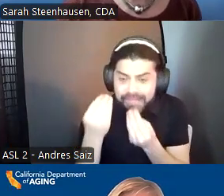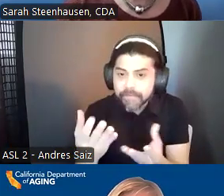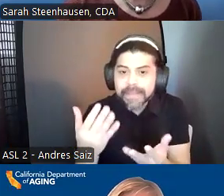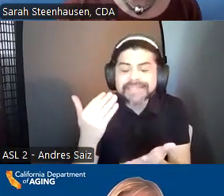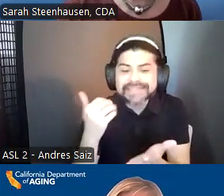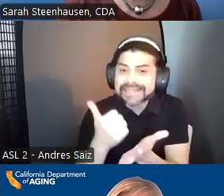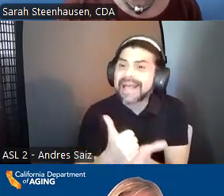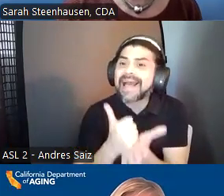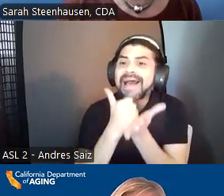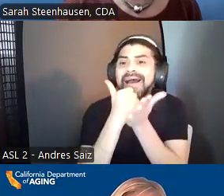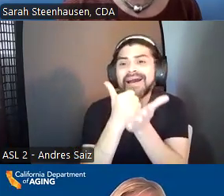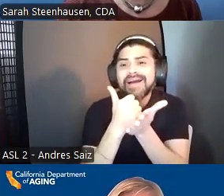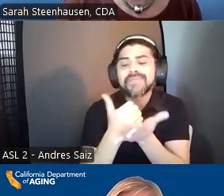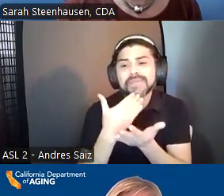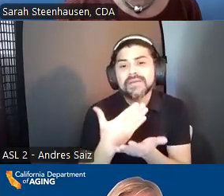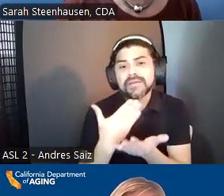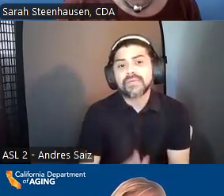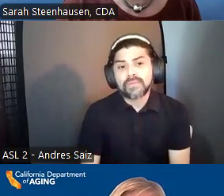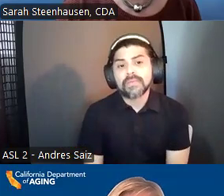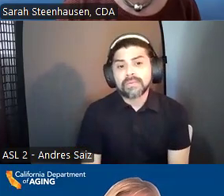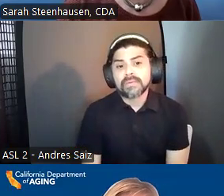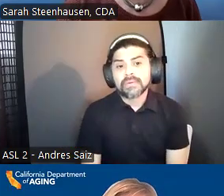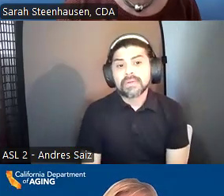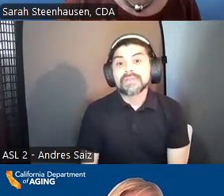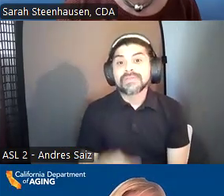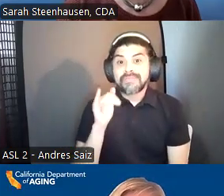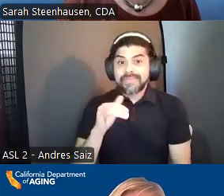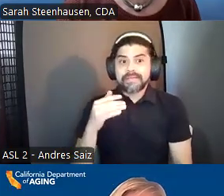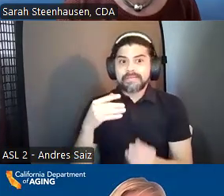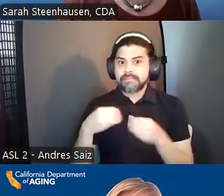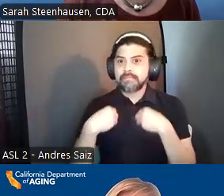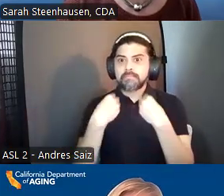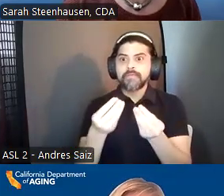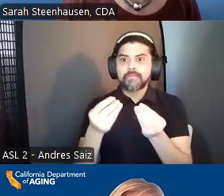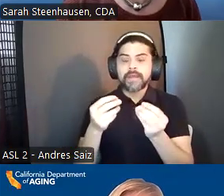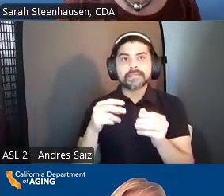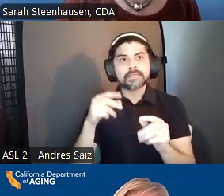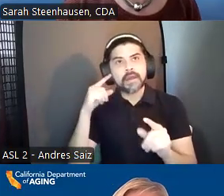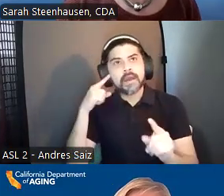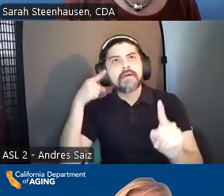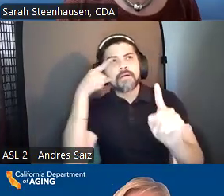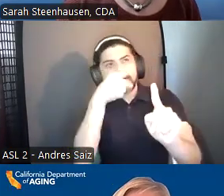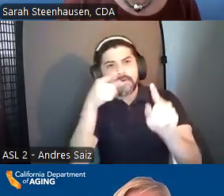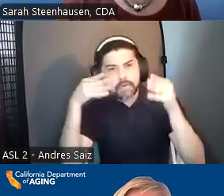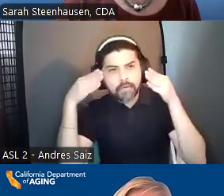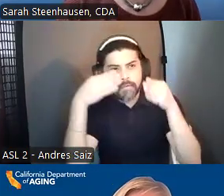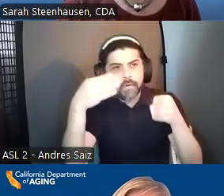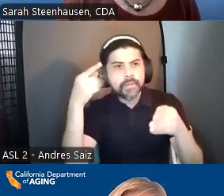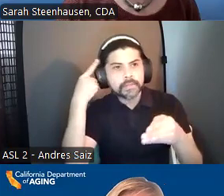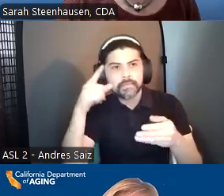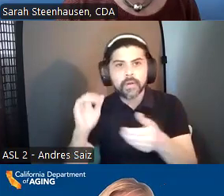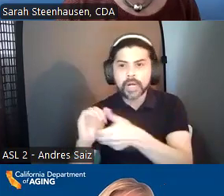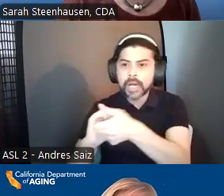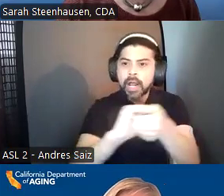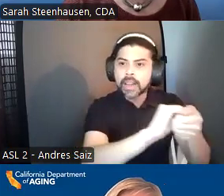the MPA continues to provide a vision, a focus, and a platform for collaboration. And in challenging times, it enables us